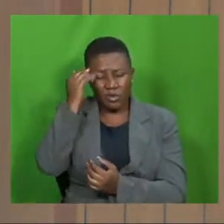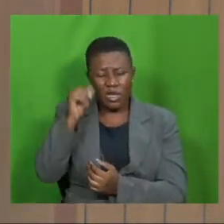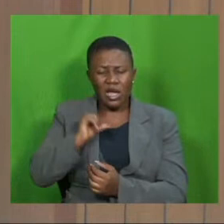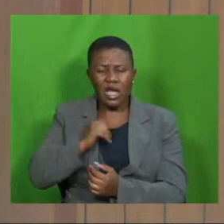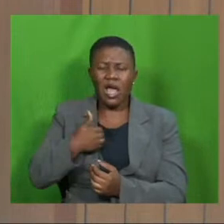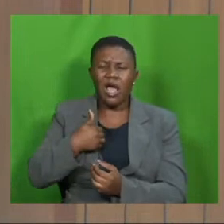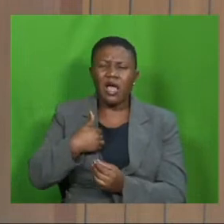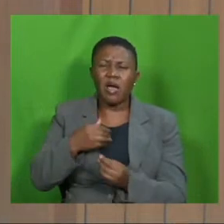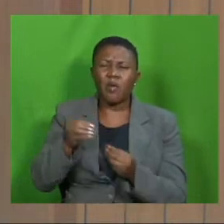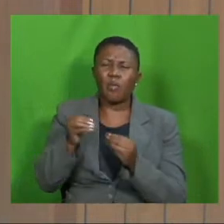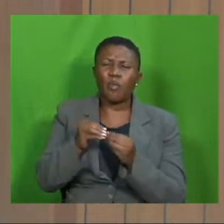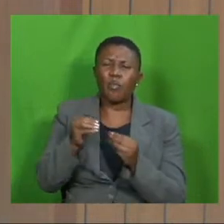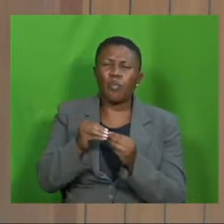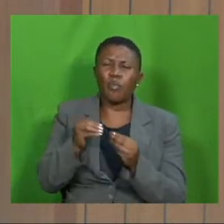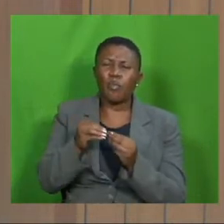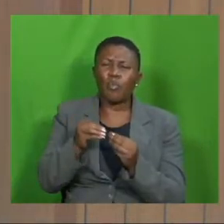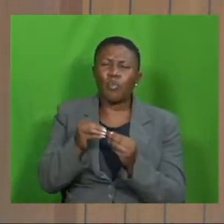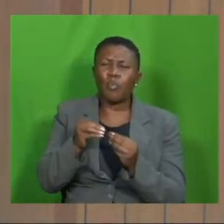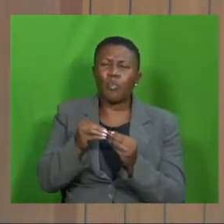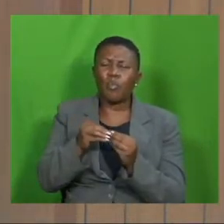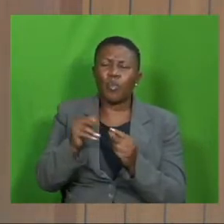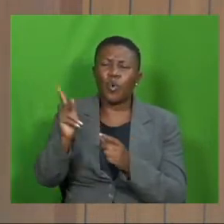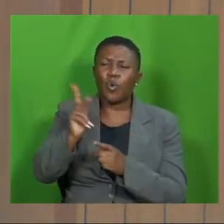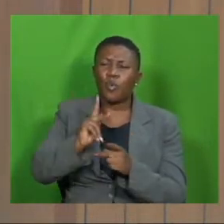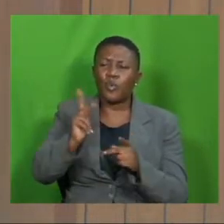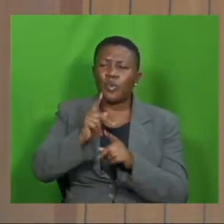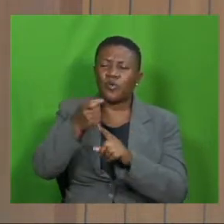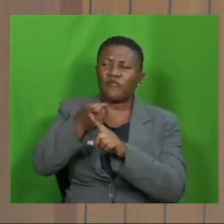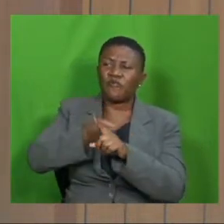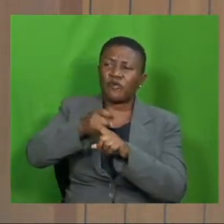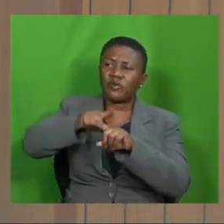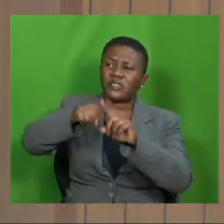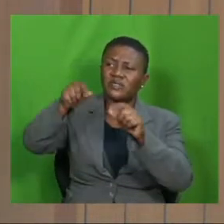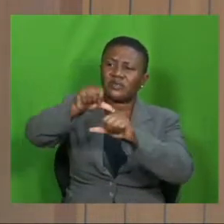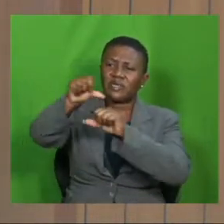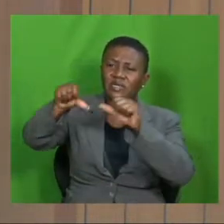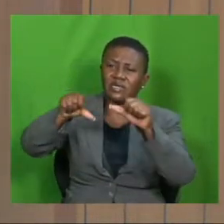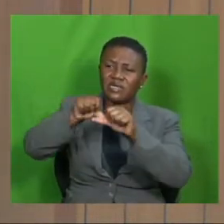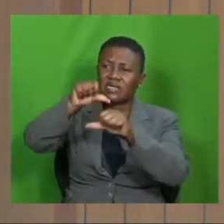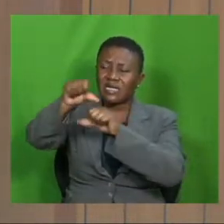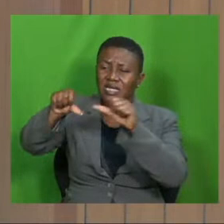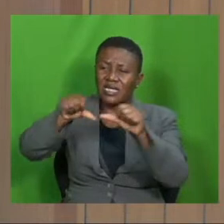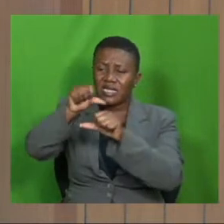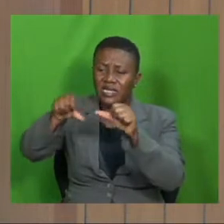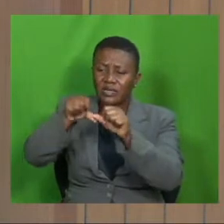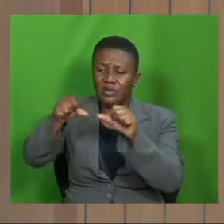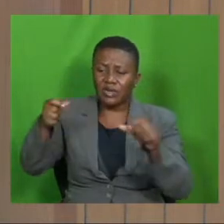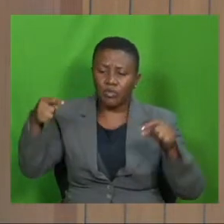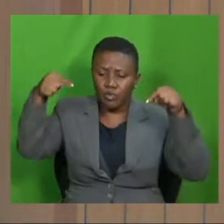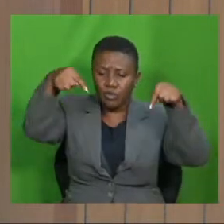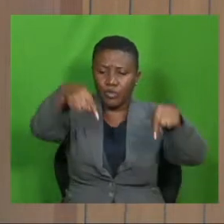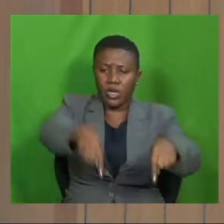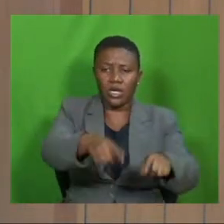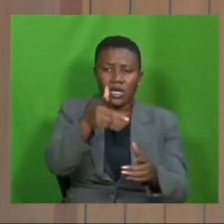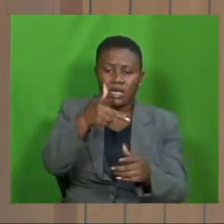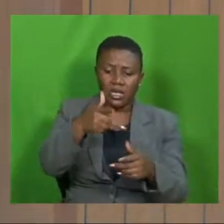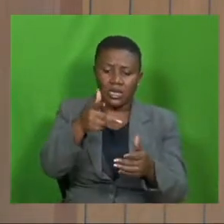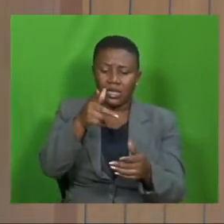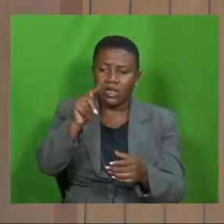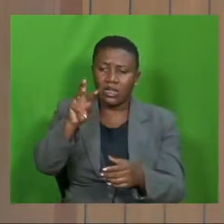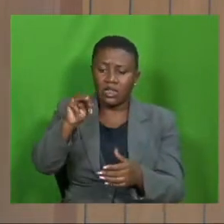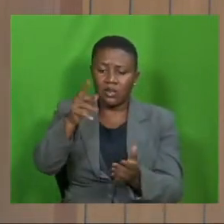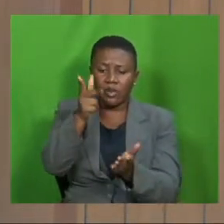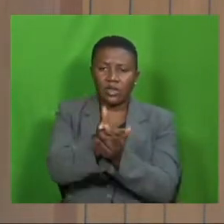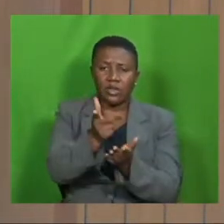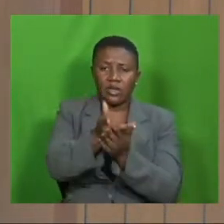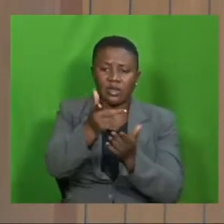migrant fishermen into the Tema Fishing Harbour, and that is what is creating the